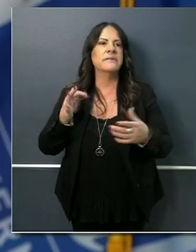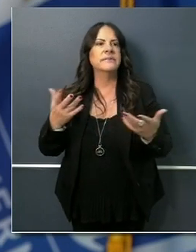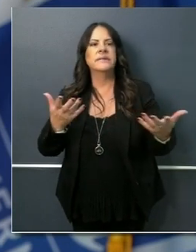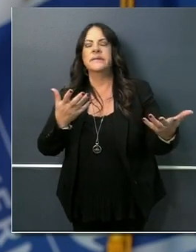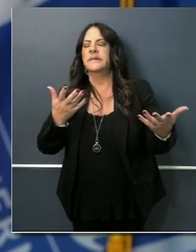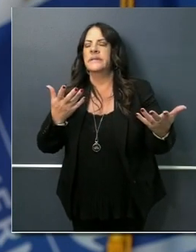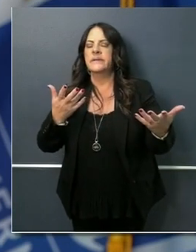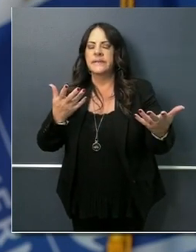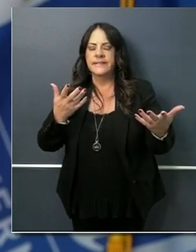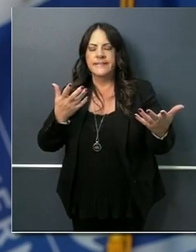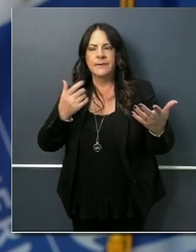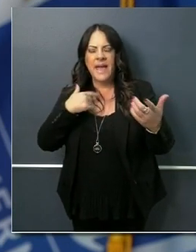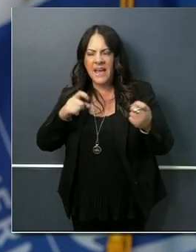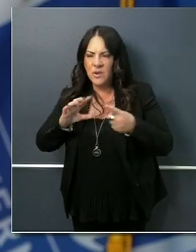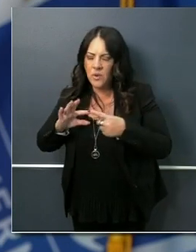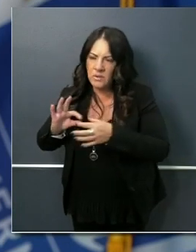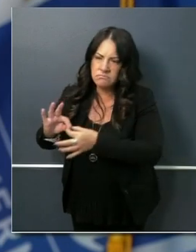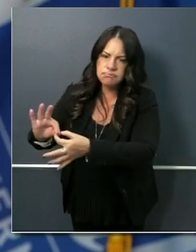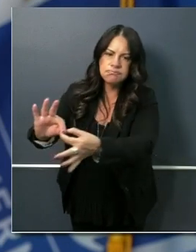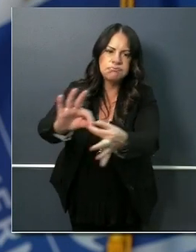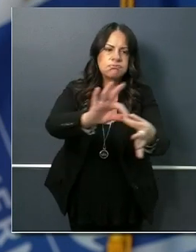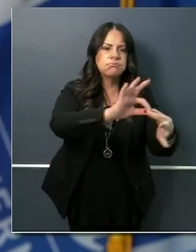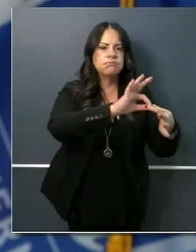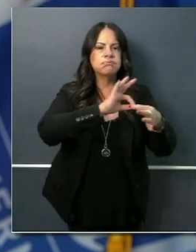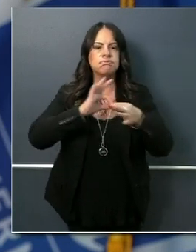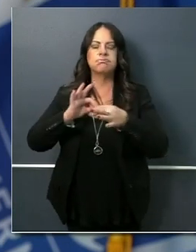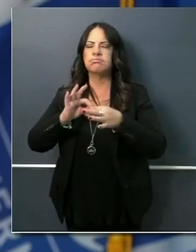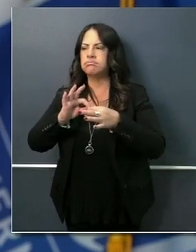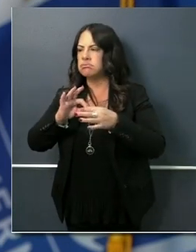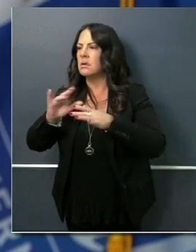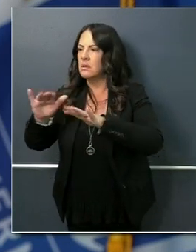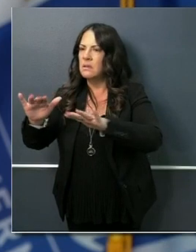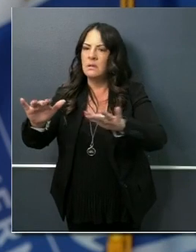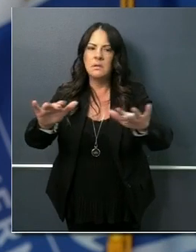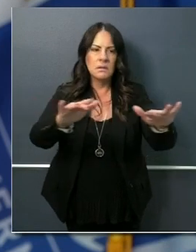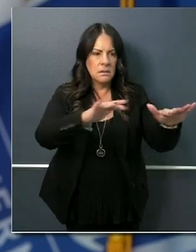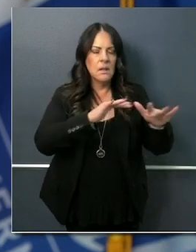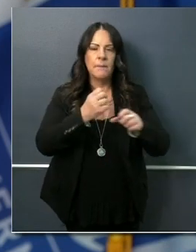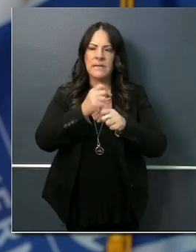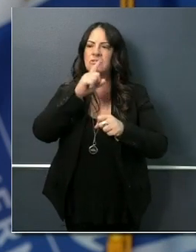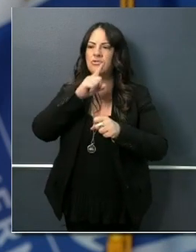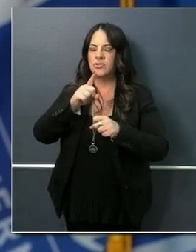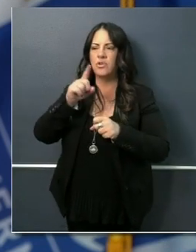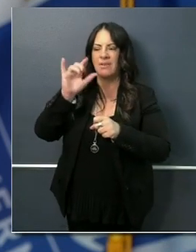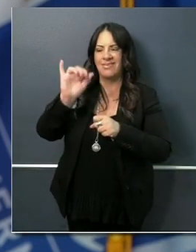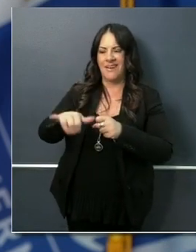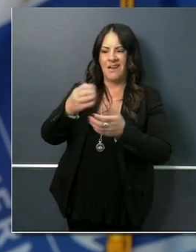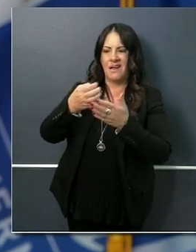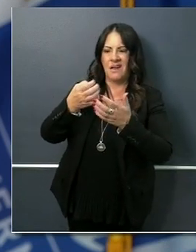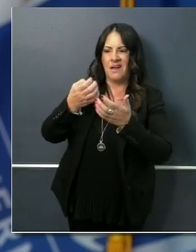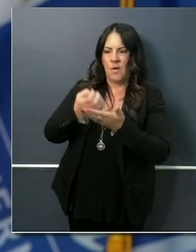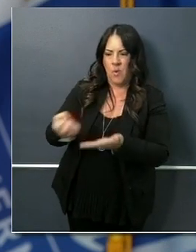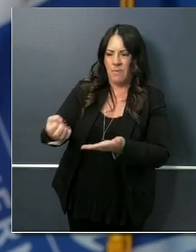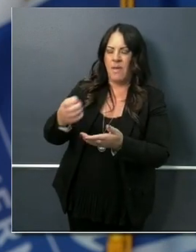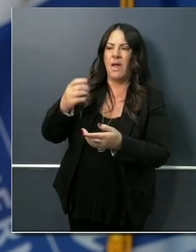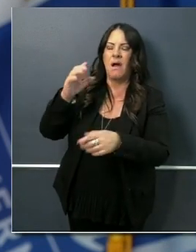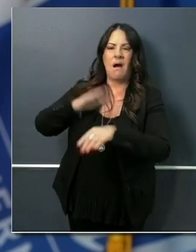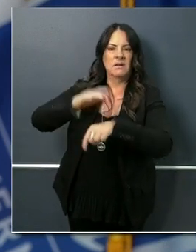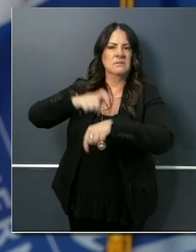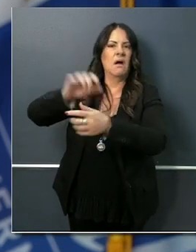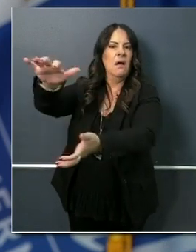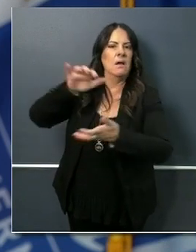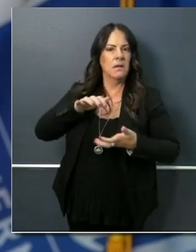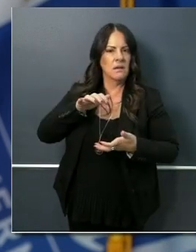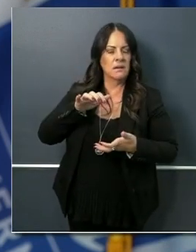cross-coordinated efforts to ensure that these materials will come in the time frame and get the certifications